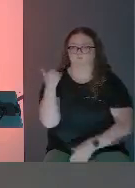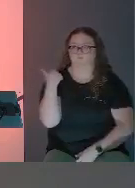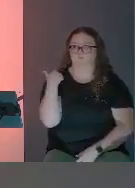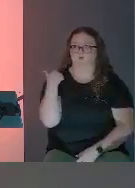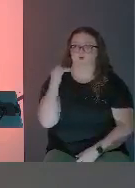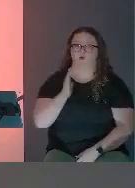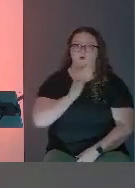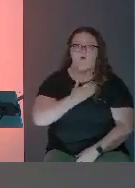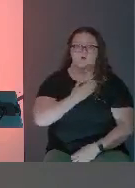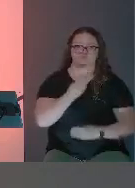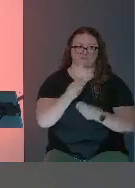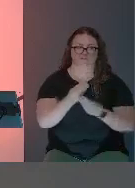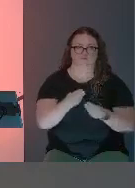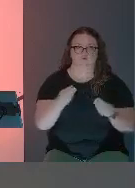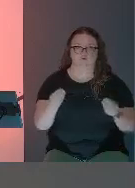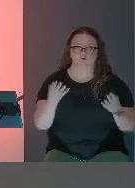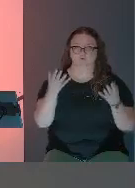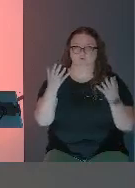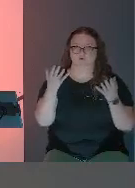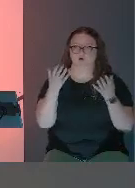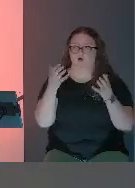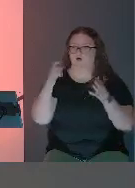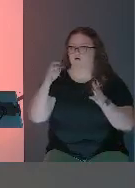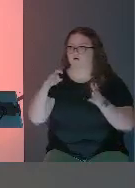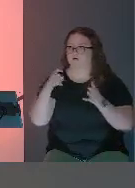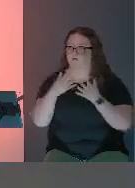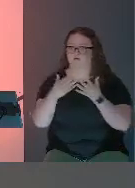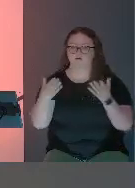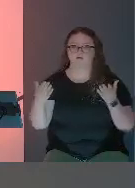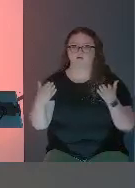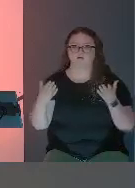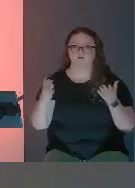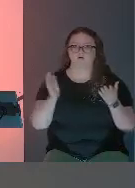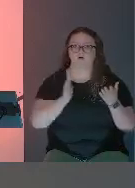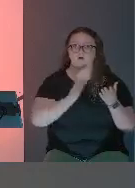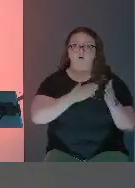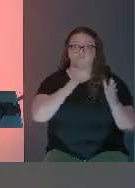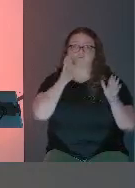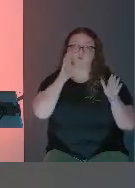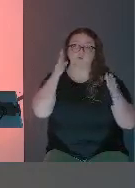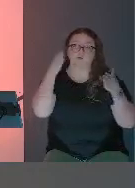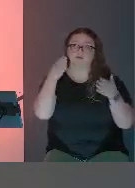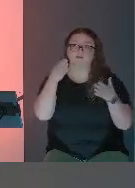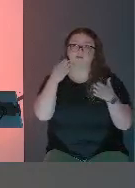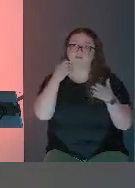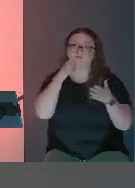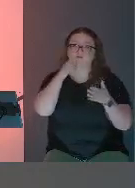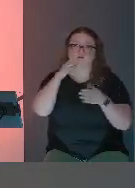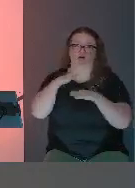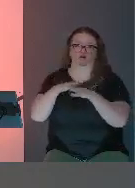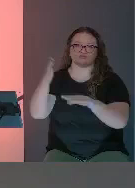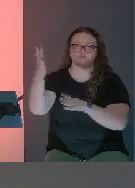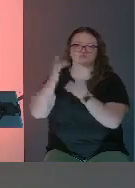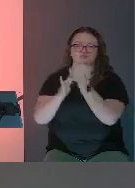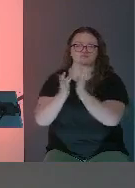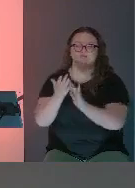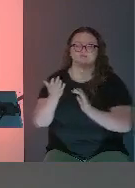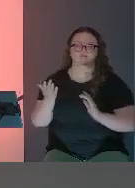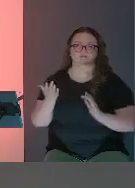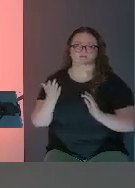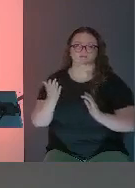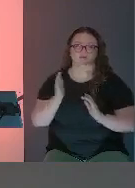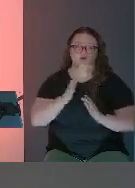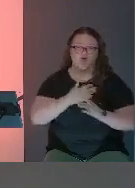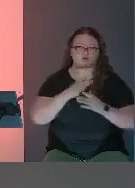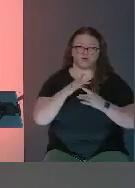us to fall away. We took our eyes off Jesus. We took our eyes off souls and the things that matter most to him, and